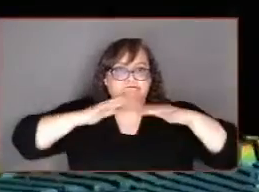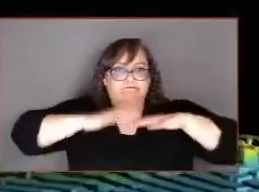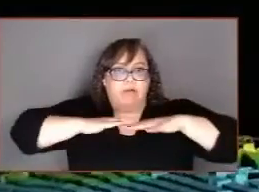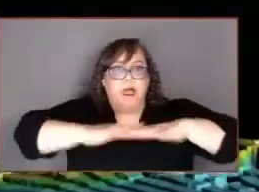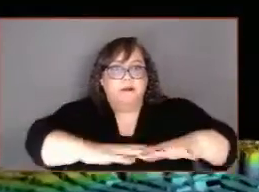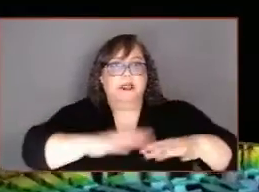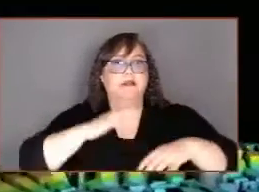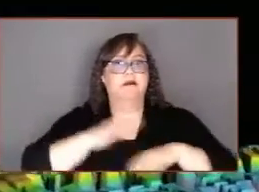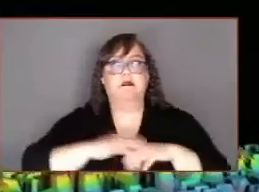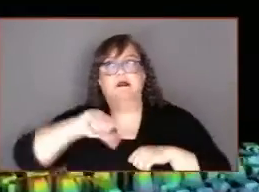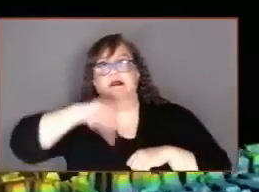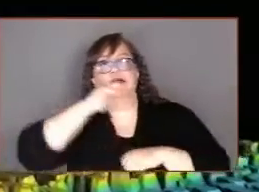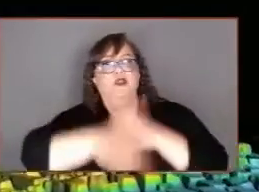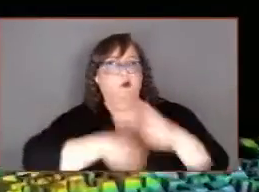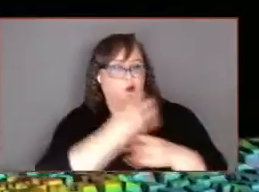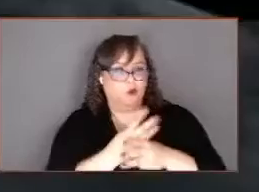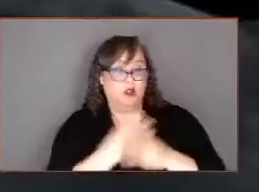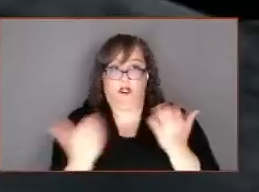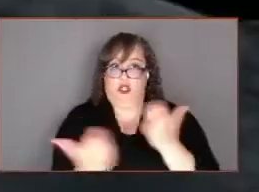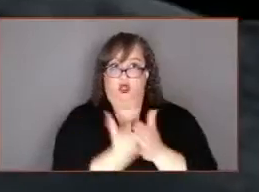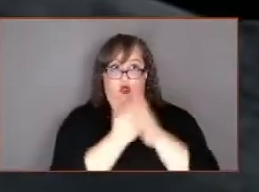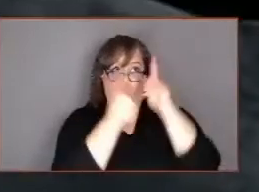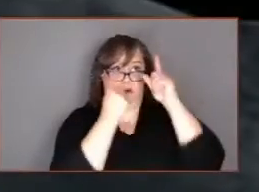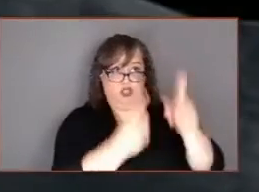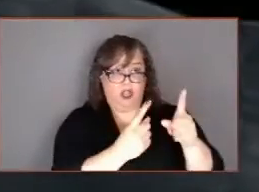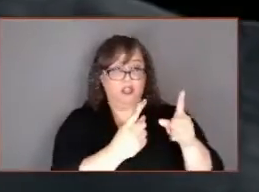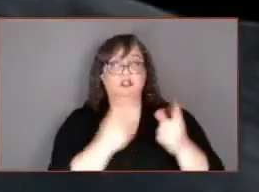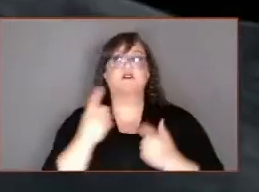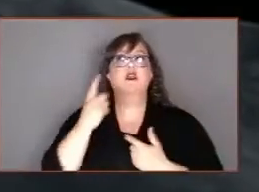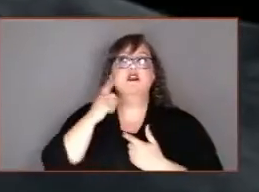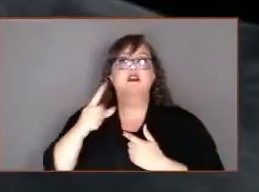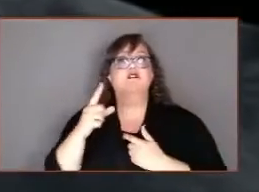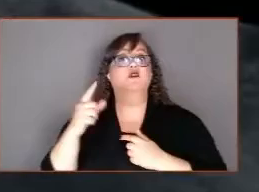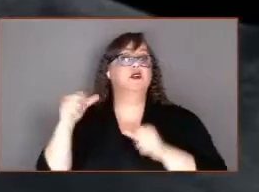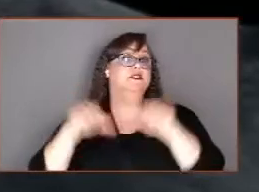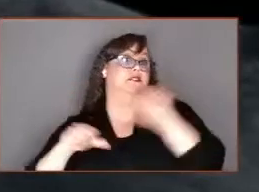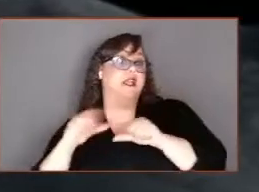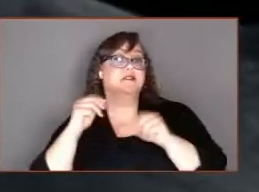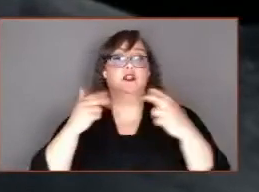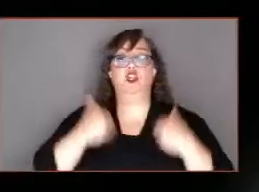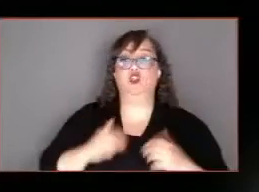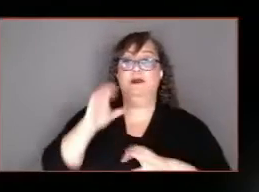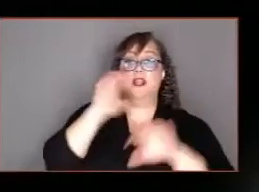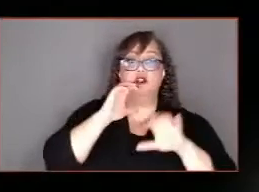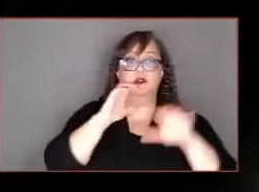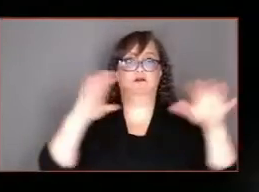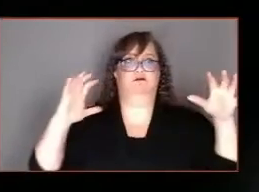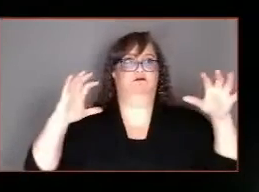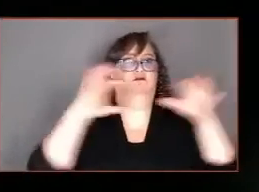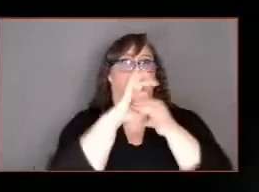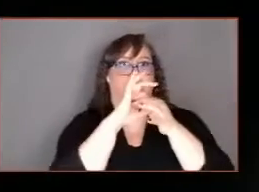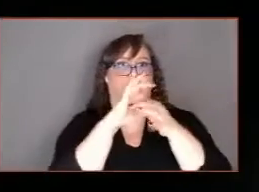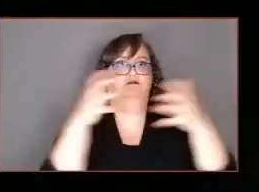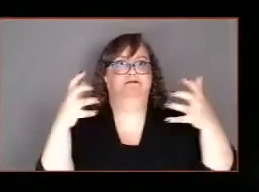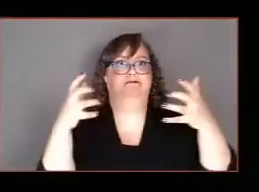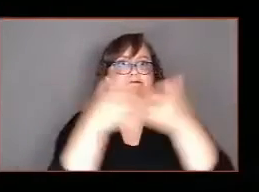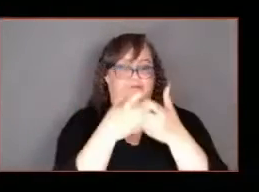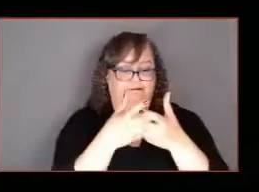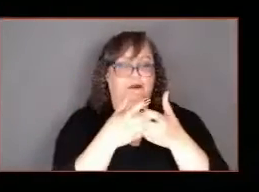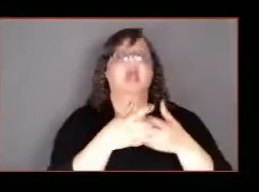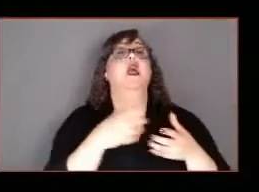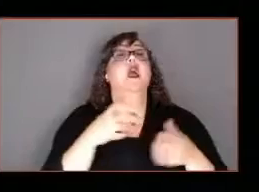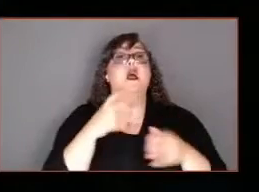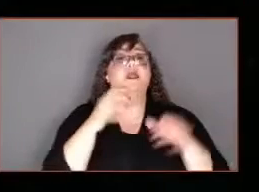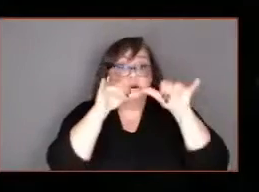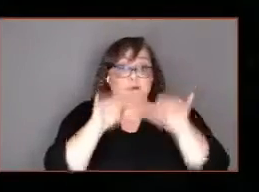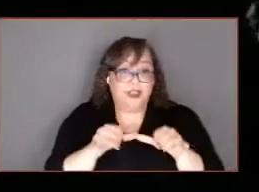in which the objectives of advancing science and human exploration are closer than ever. The measurements that Viper's instruments